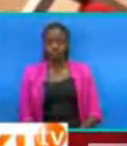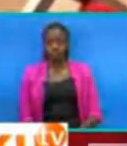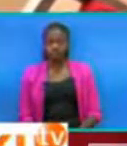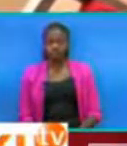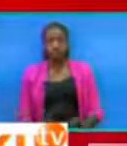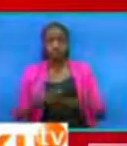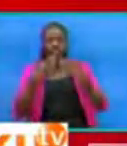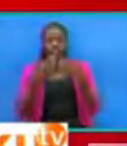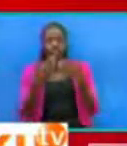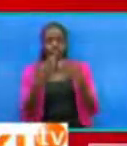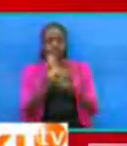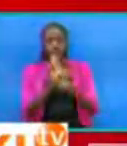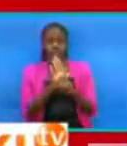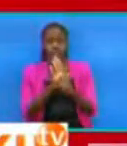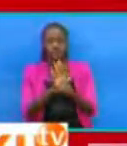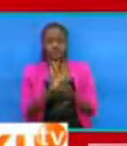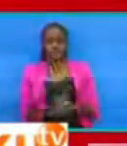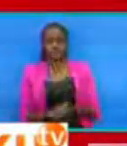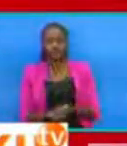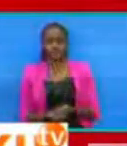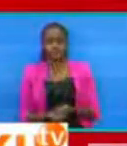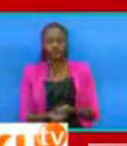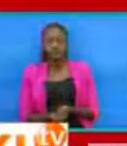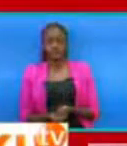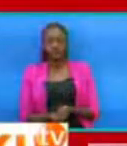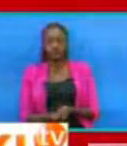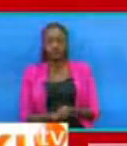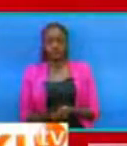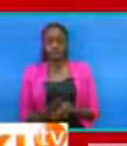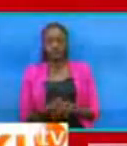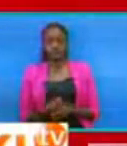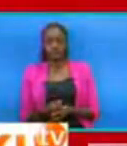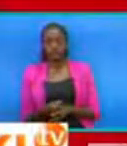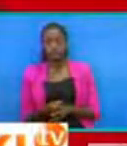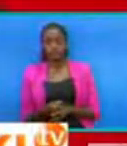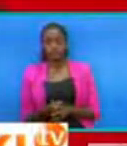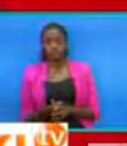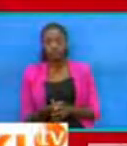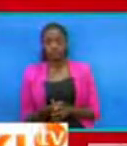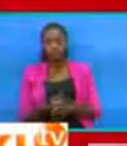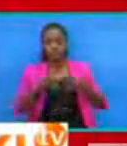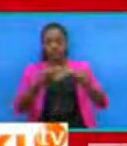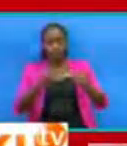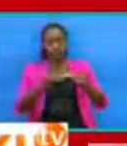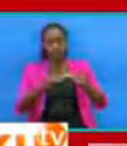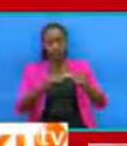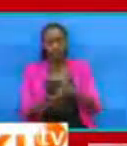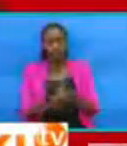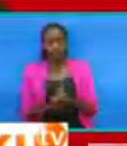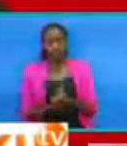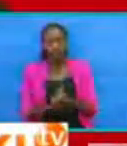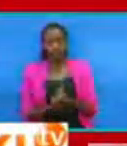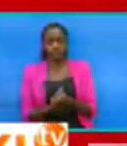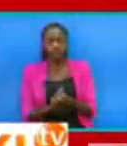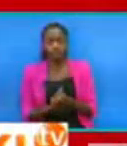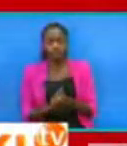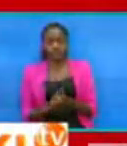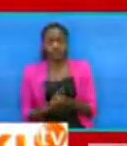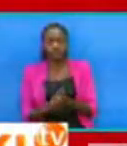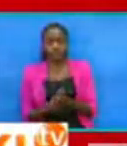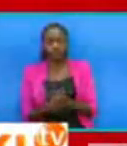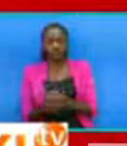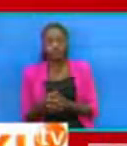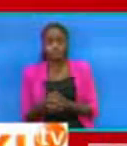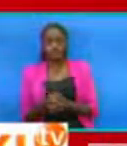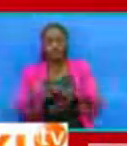Thank you. And I think I can go ahead to respond to those.